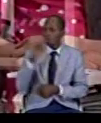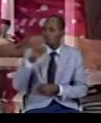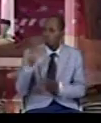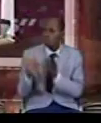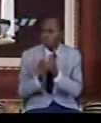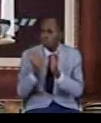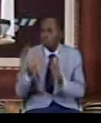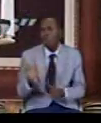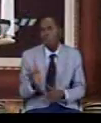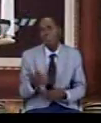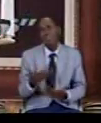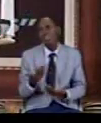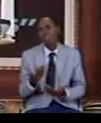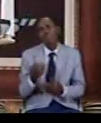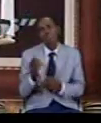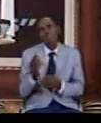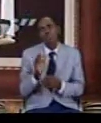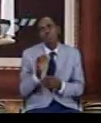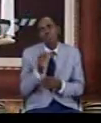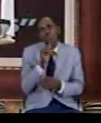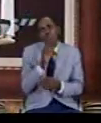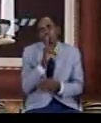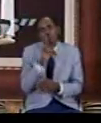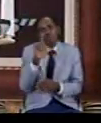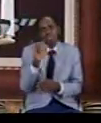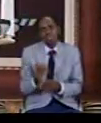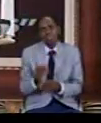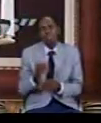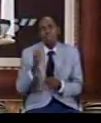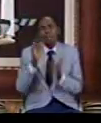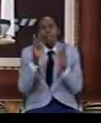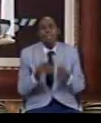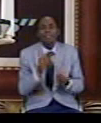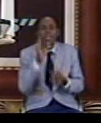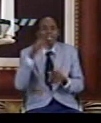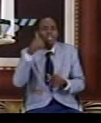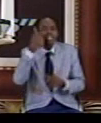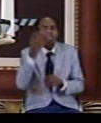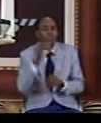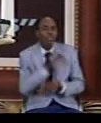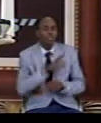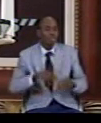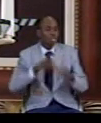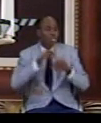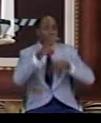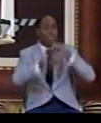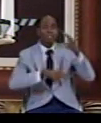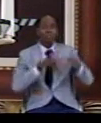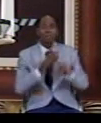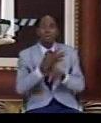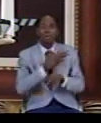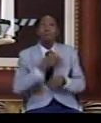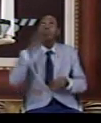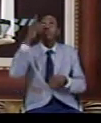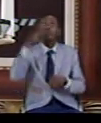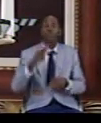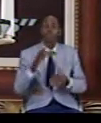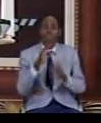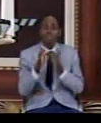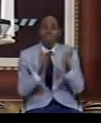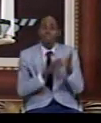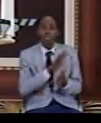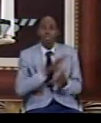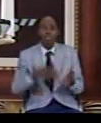Christian? Not really. He's ashamed of the Lord in the world. And God says, the Lord Jesus